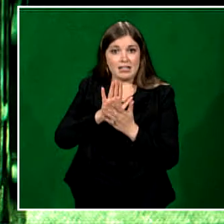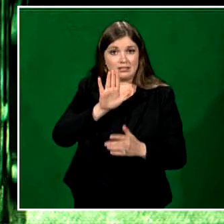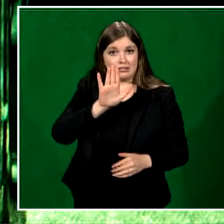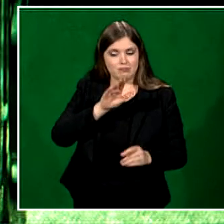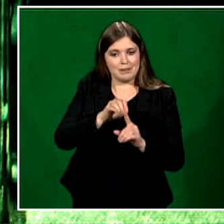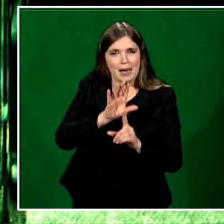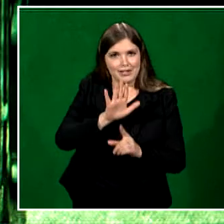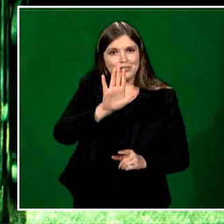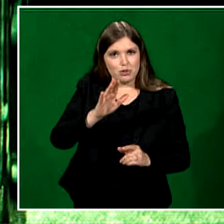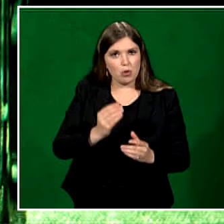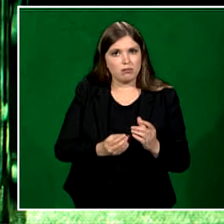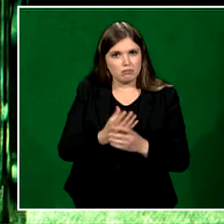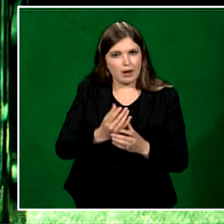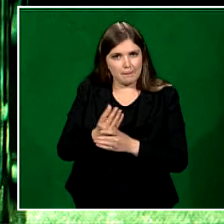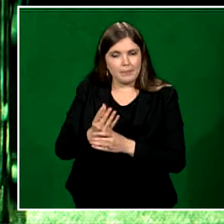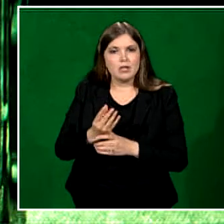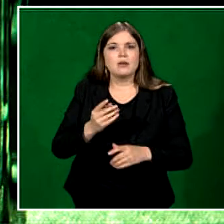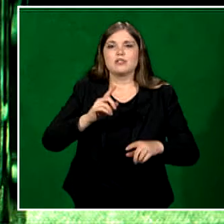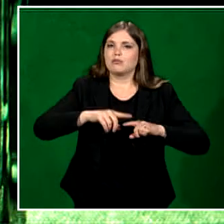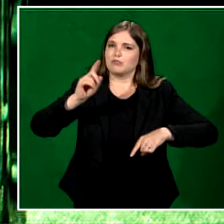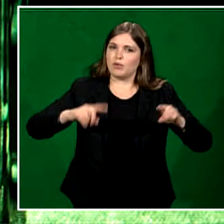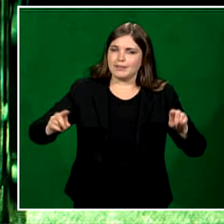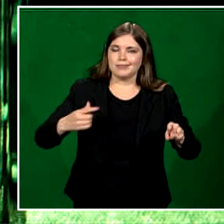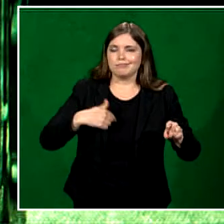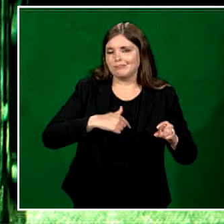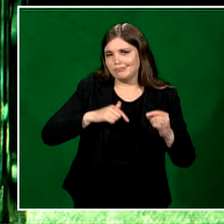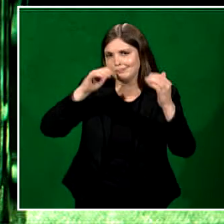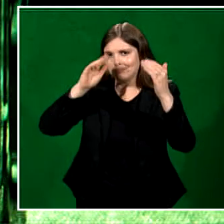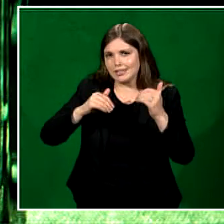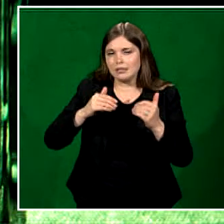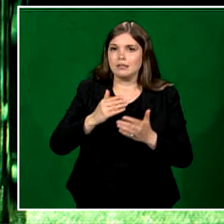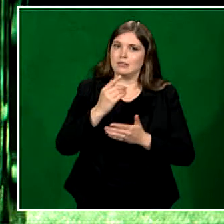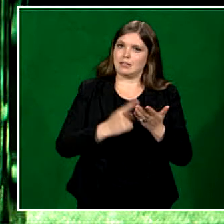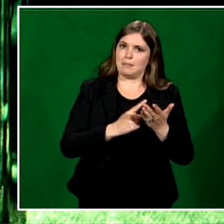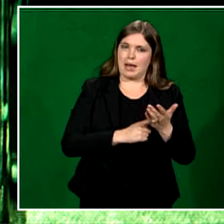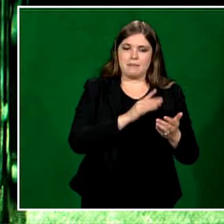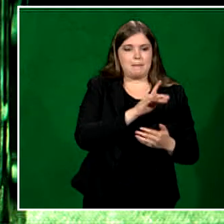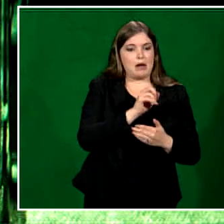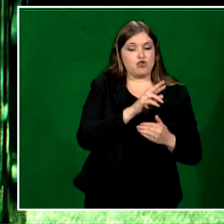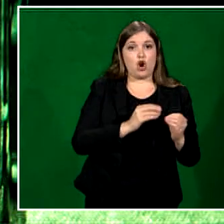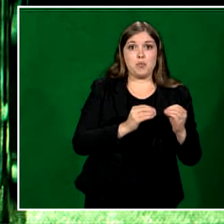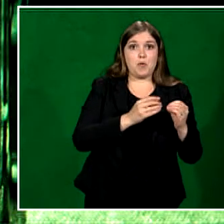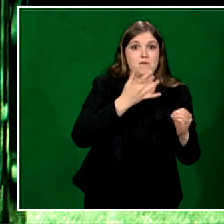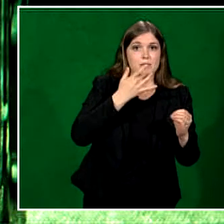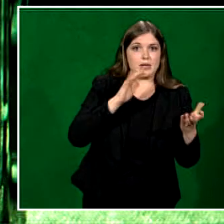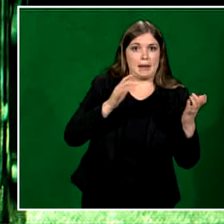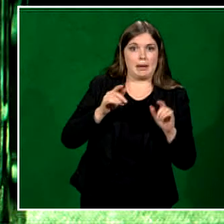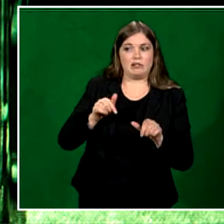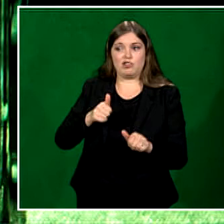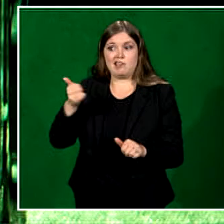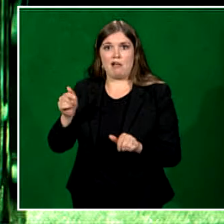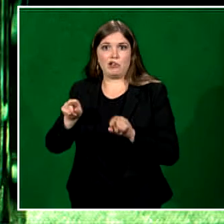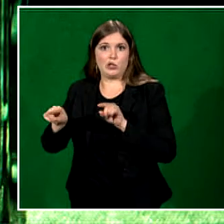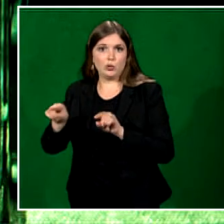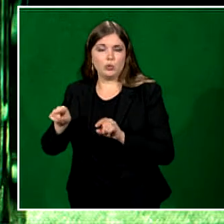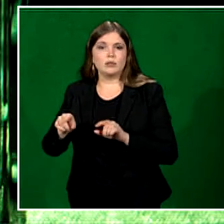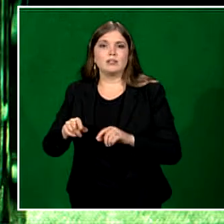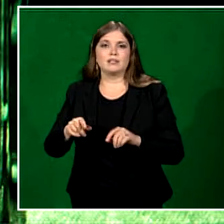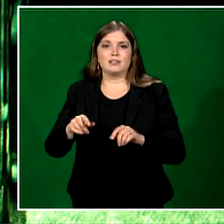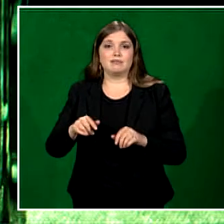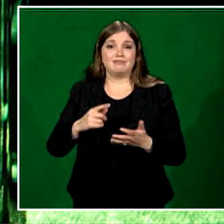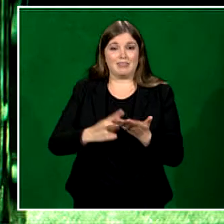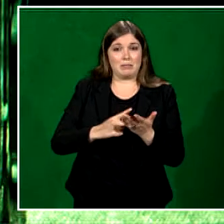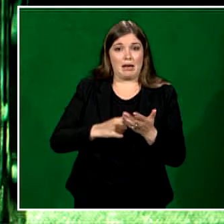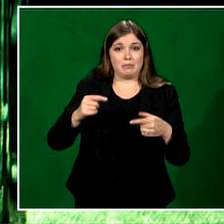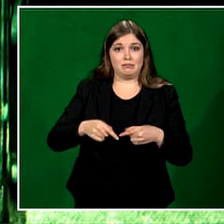variable, which is to be expected. In some instances, biochar is more favorable to NPK and compost, and in others, the inverse is